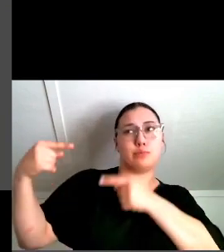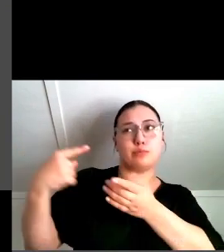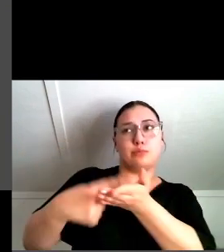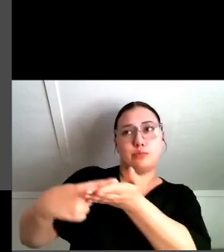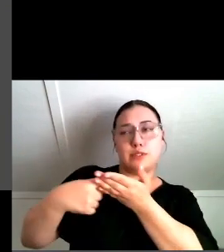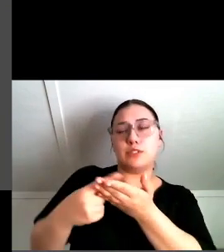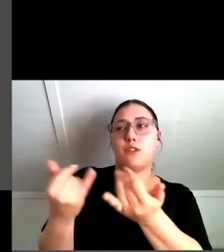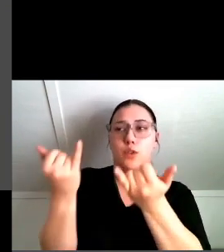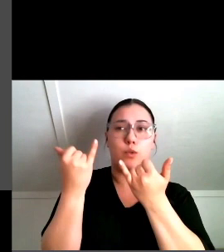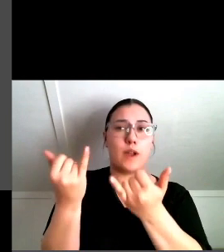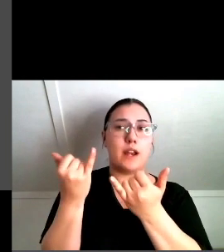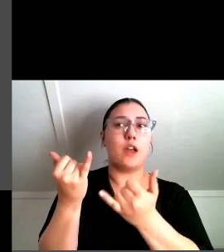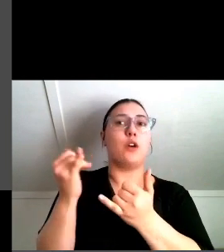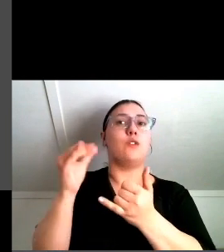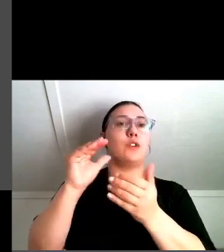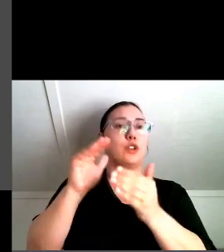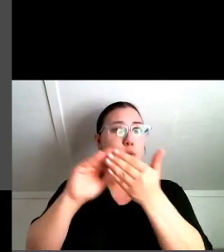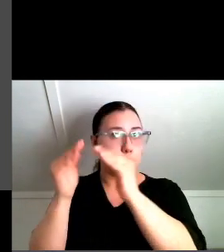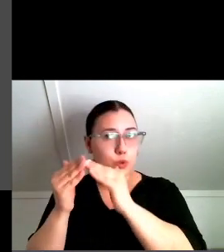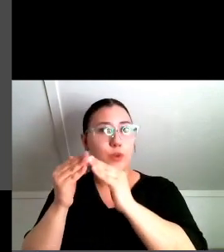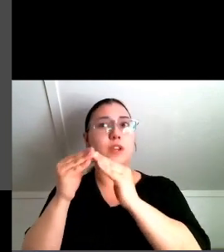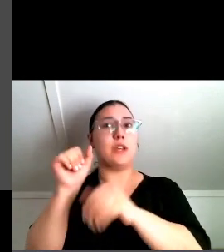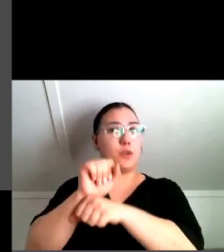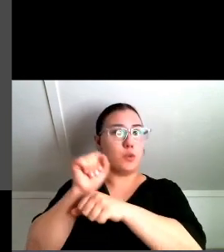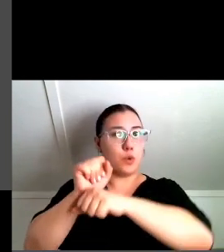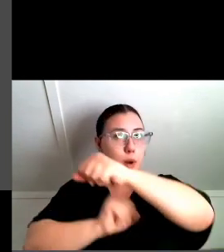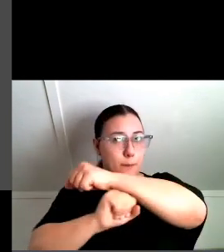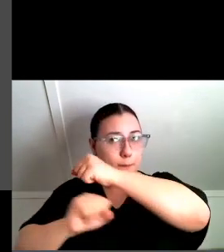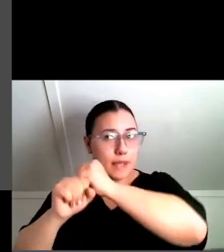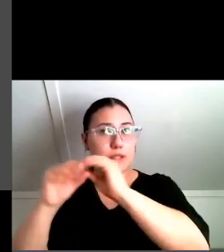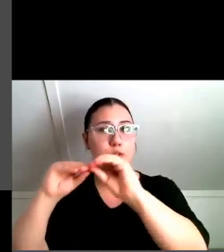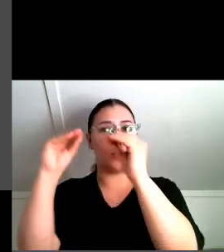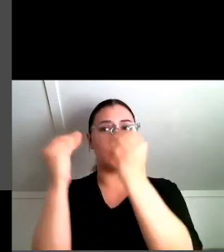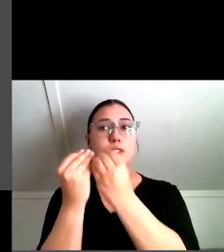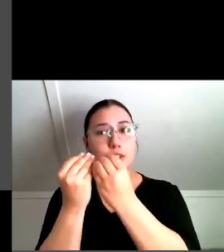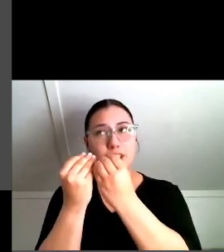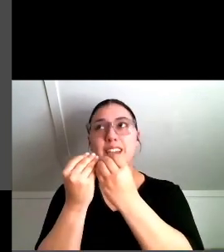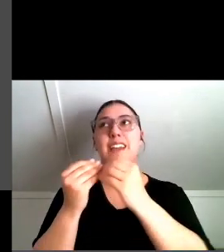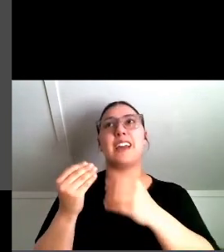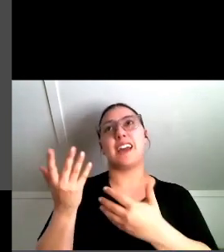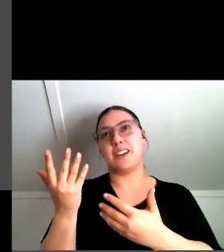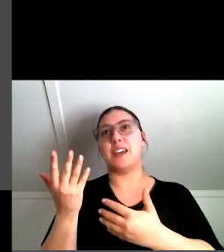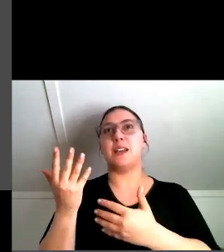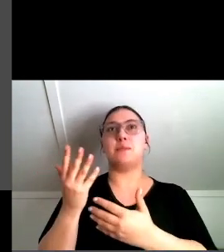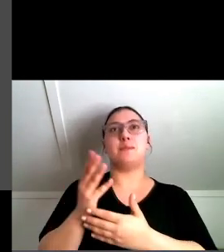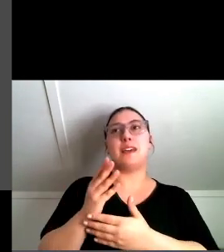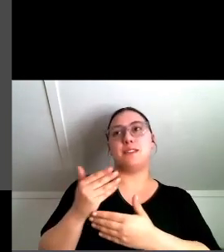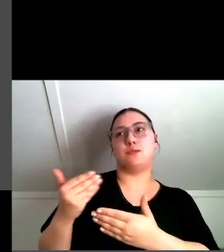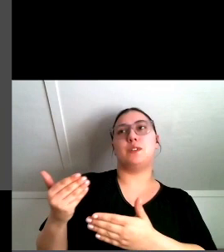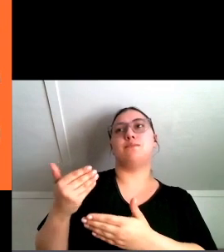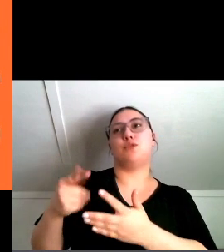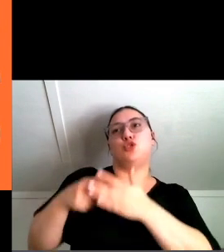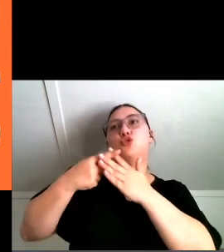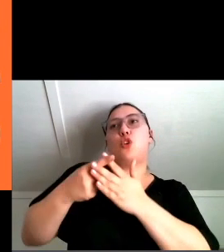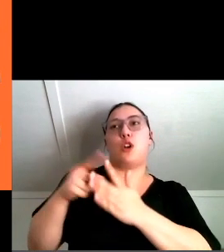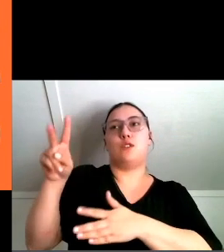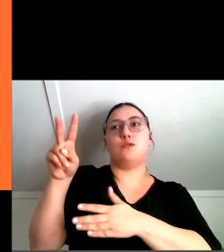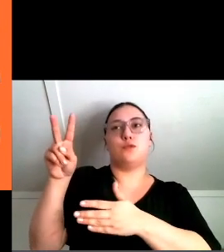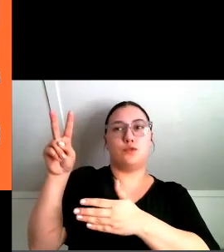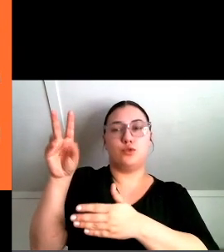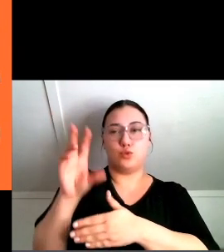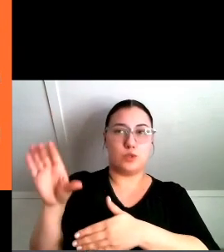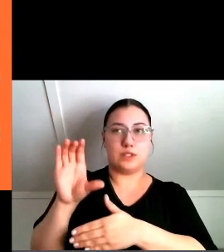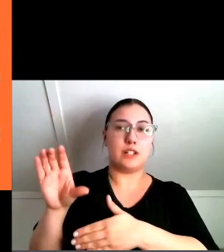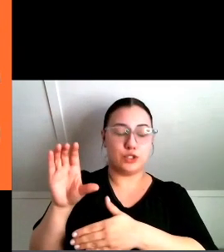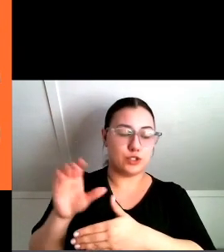efforts of community-based organizations in Eatonville at the turn of the century. I can see this